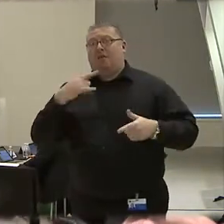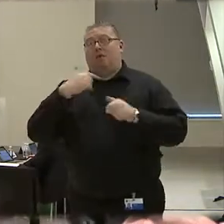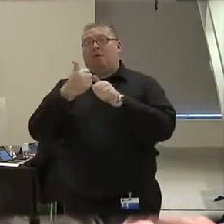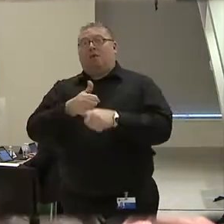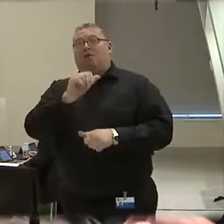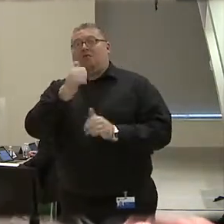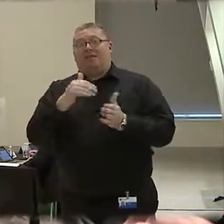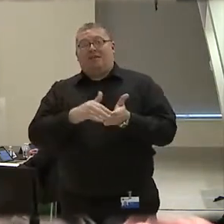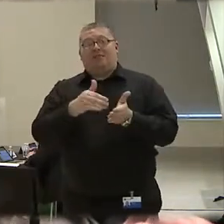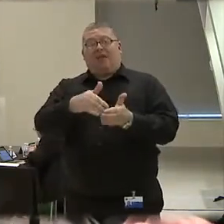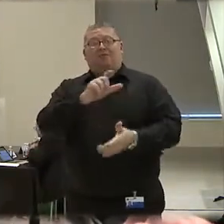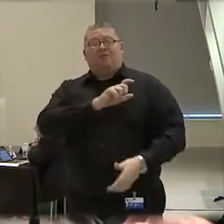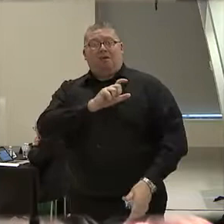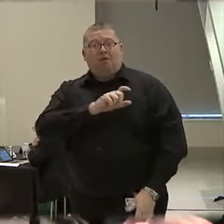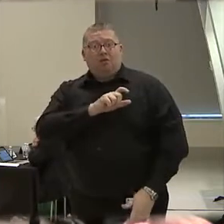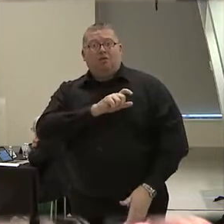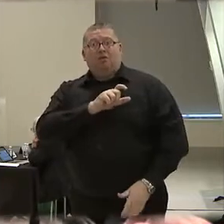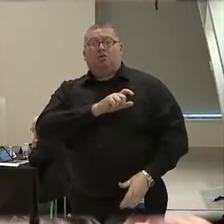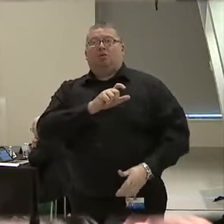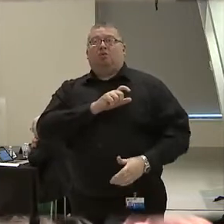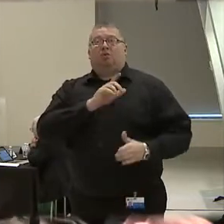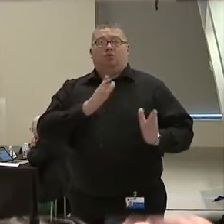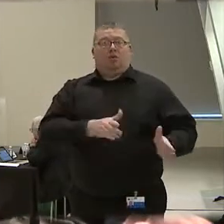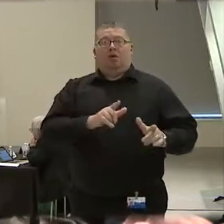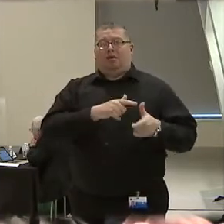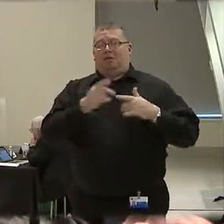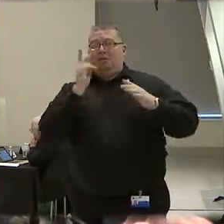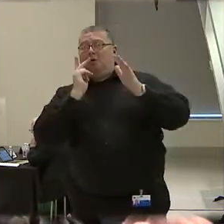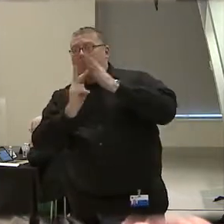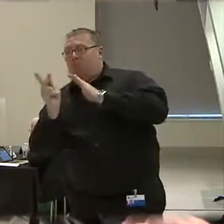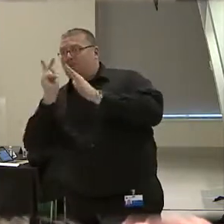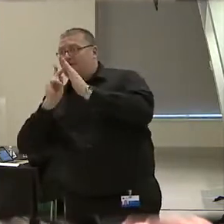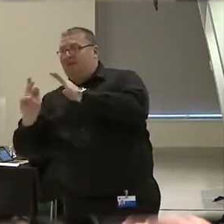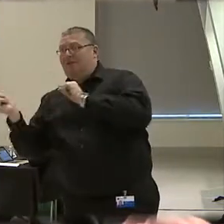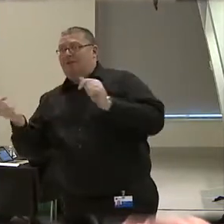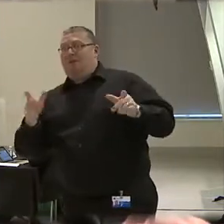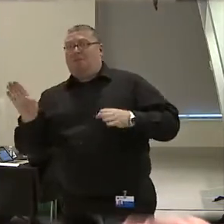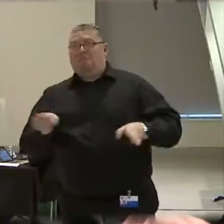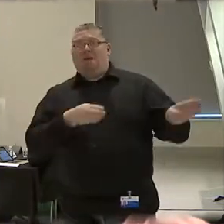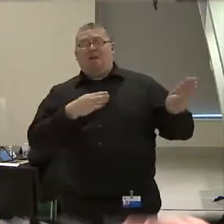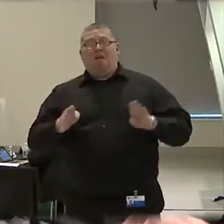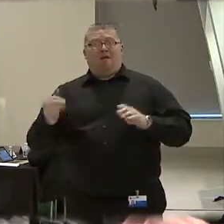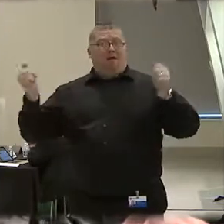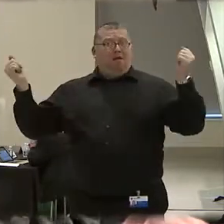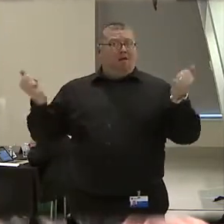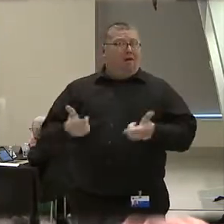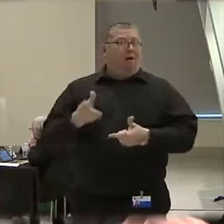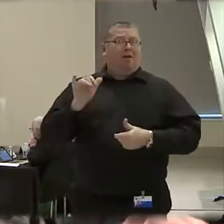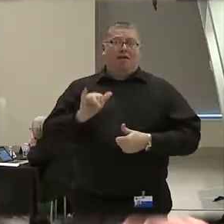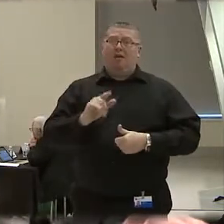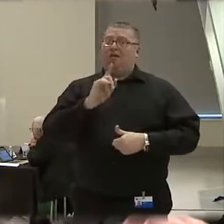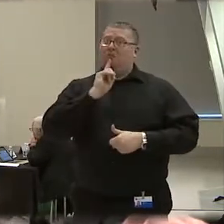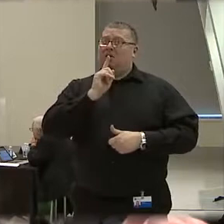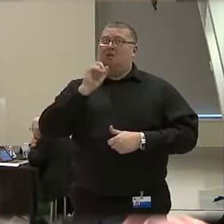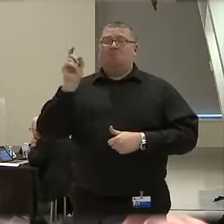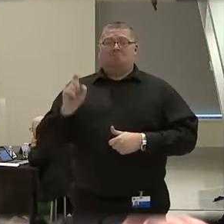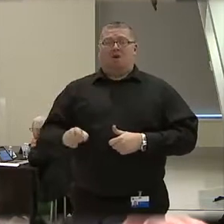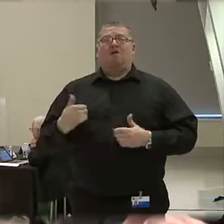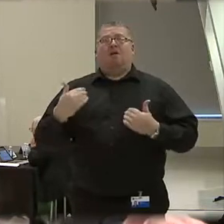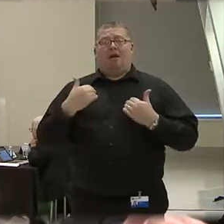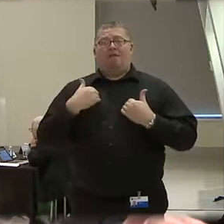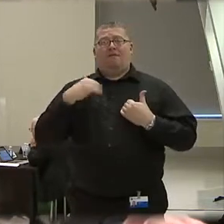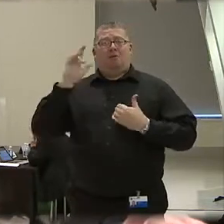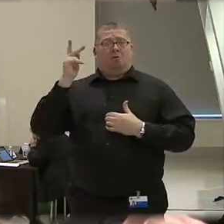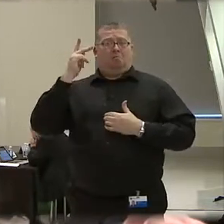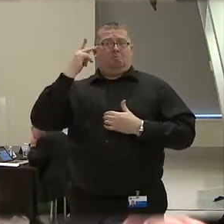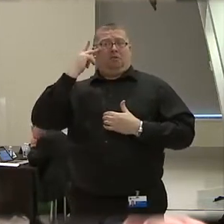officers and try to predict behavior. All of that has to have the